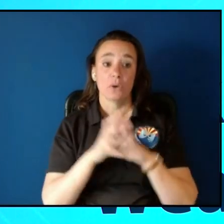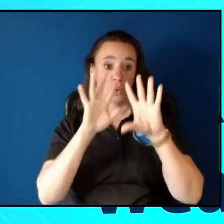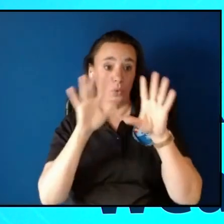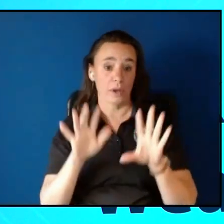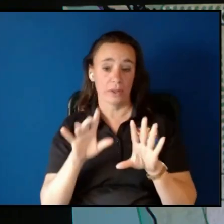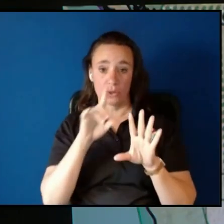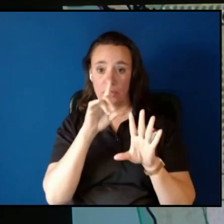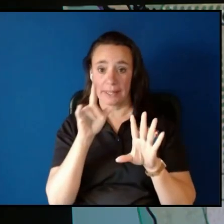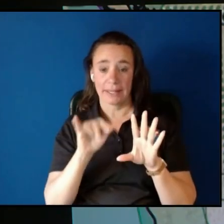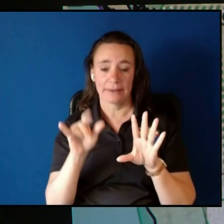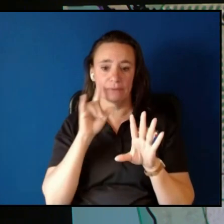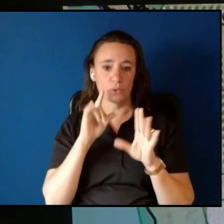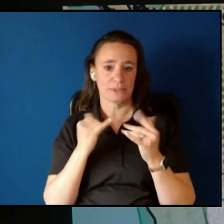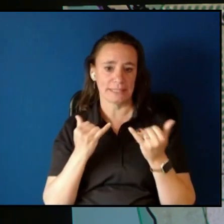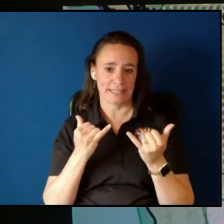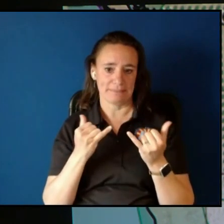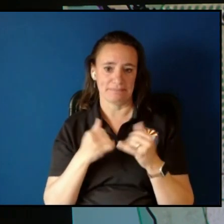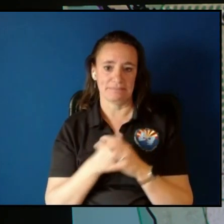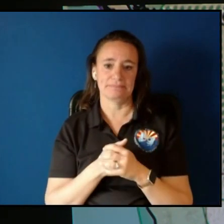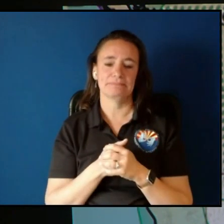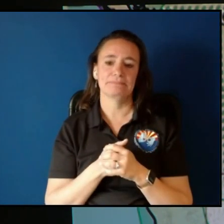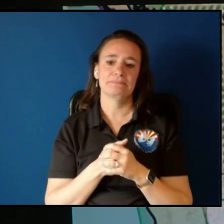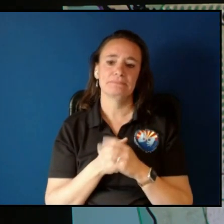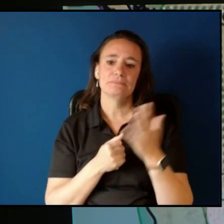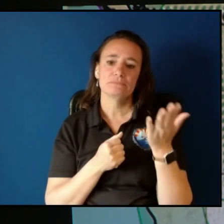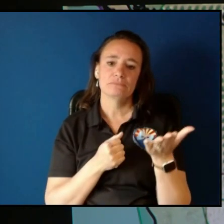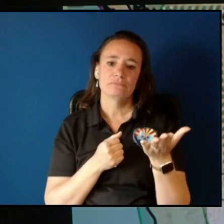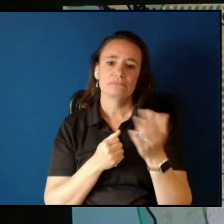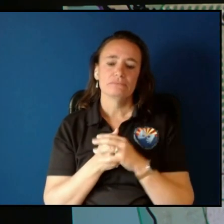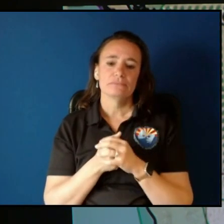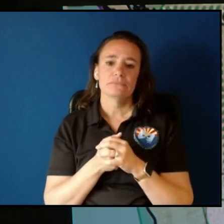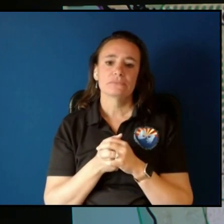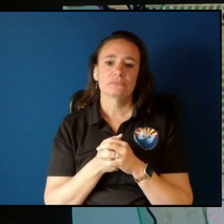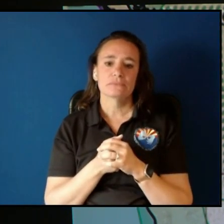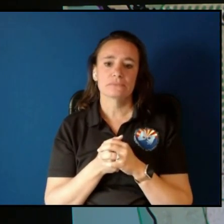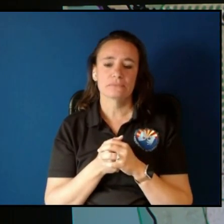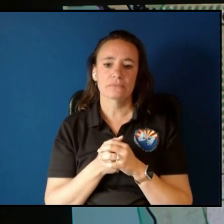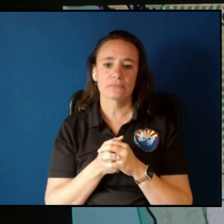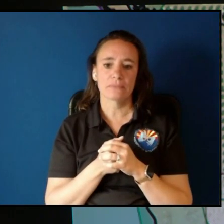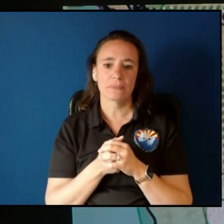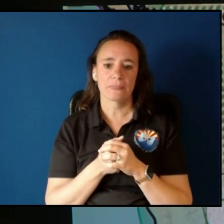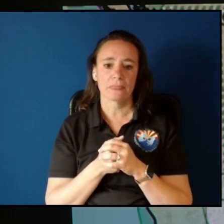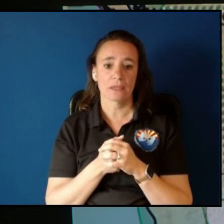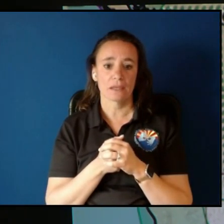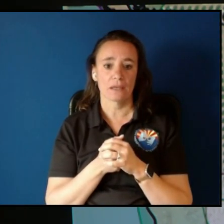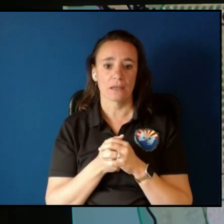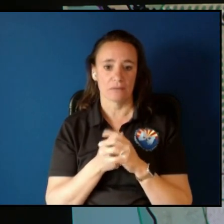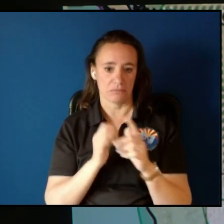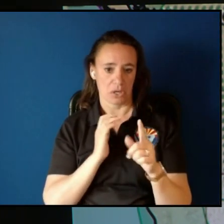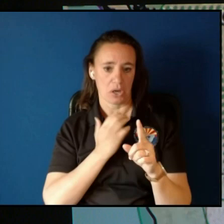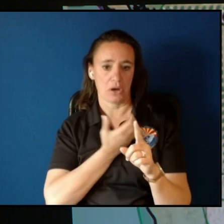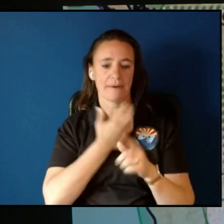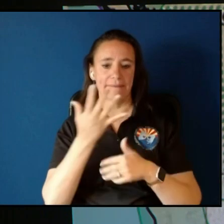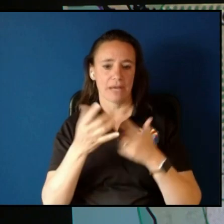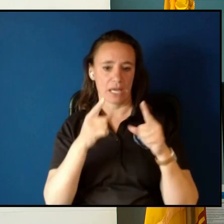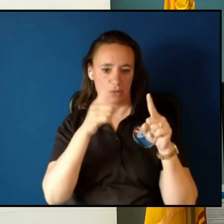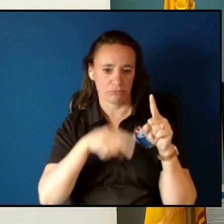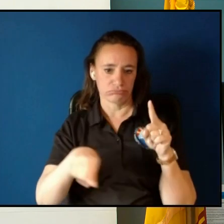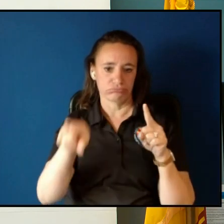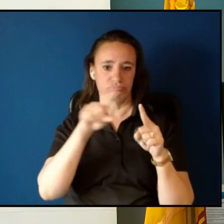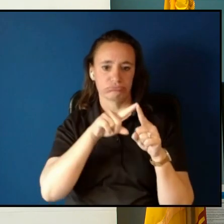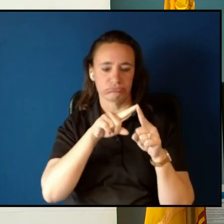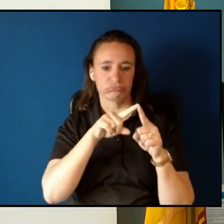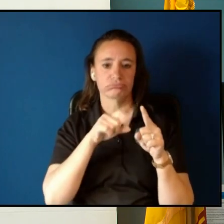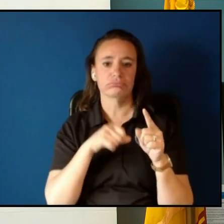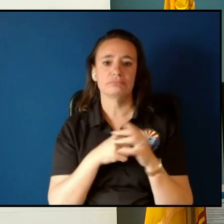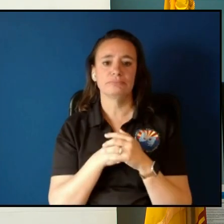today. So here's today's weather map across the area, and of course we're in this area of interest right here inside that